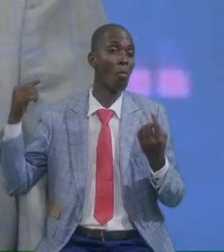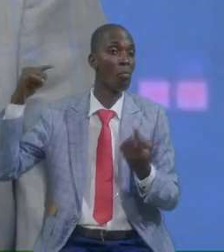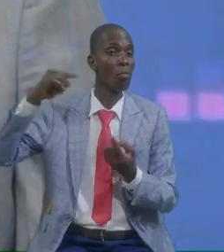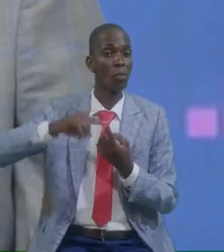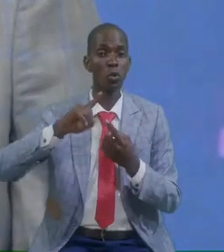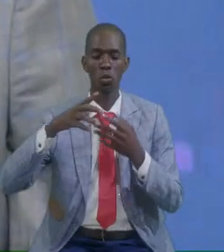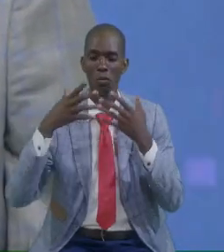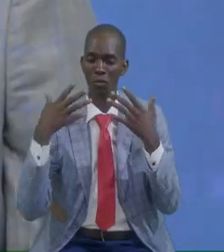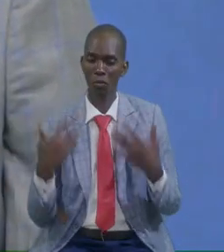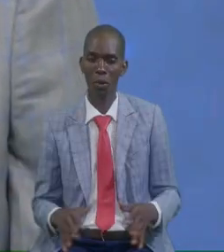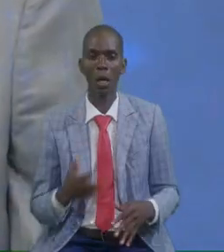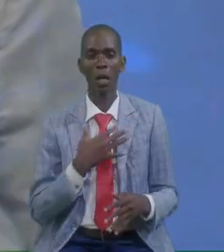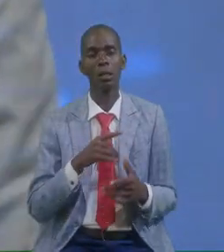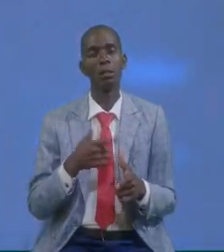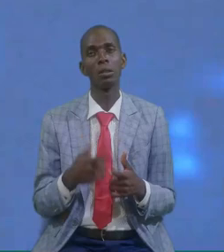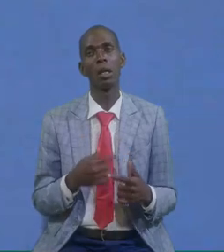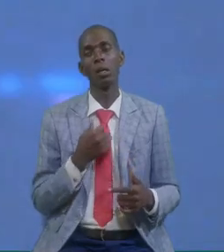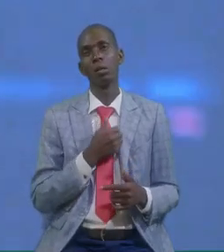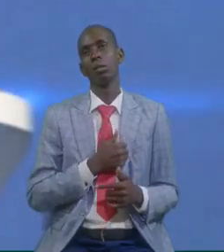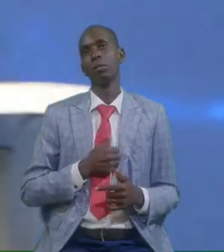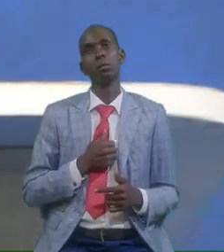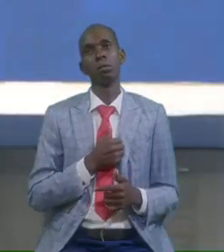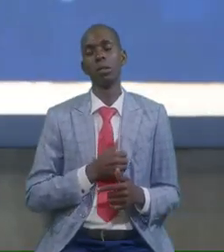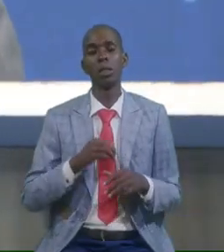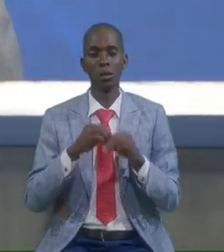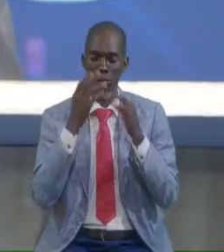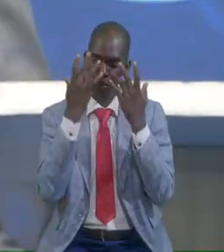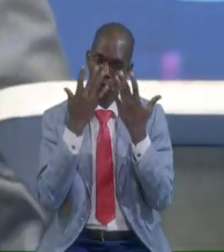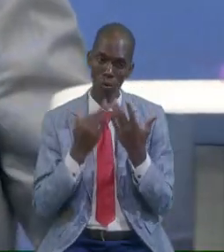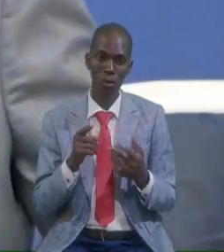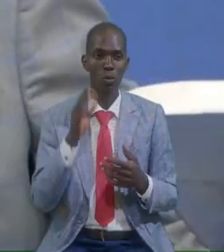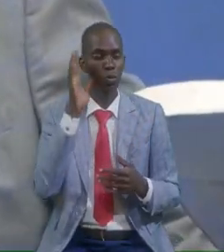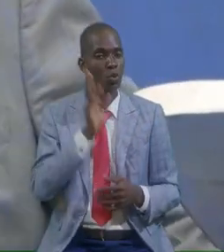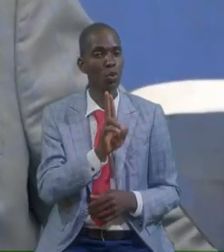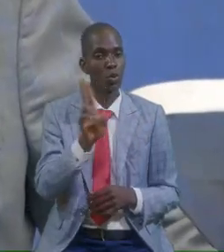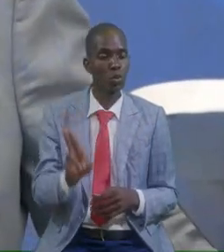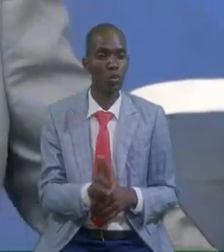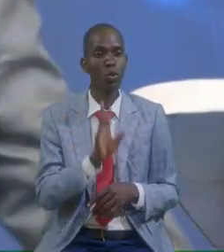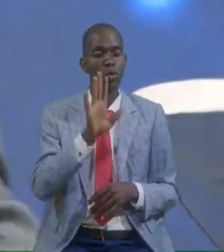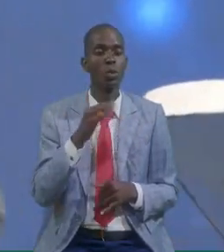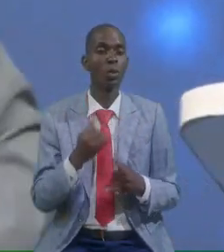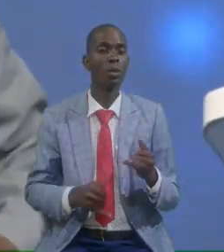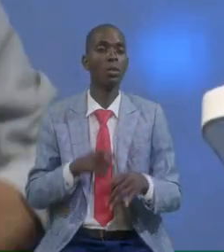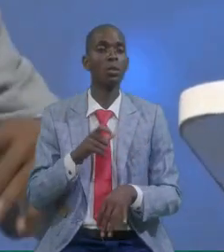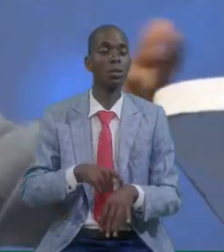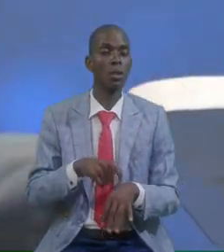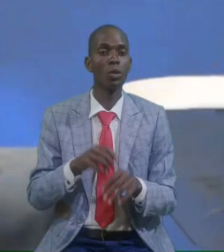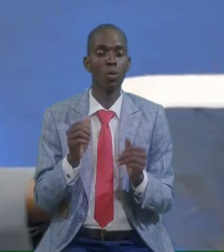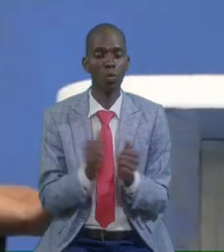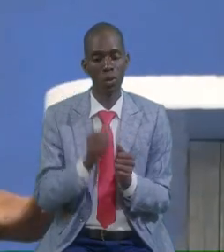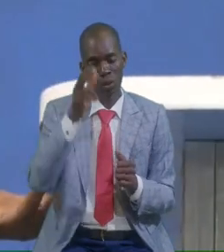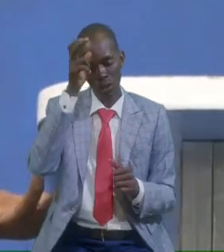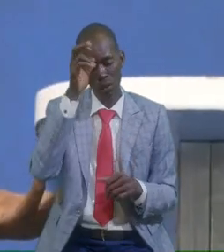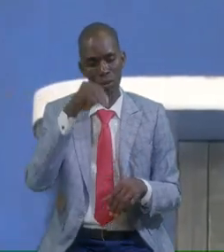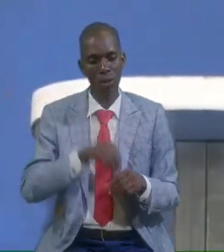in regret, in sorrow, and you spend eternity with him on the other side.